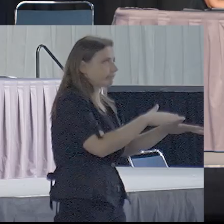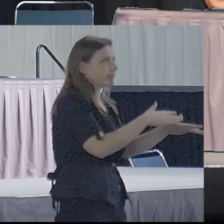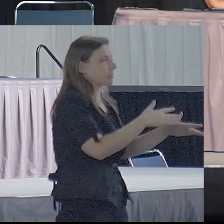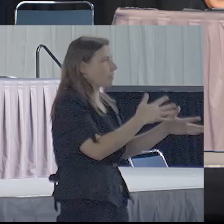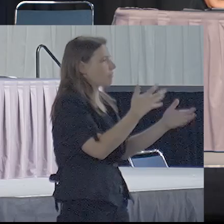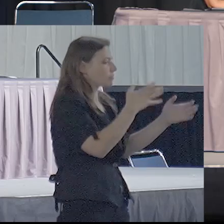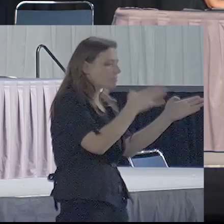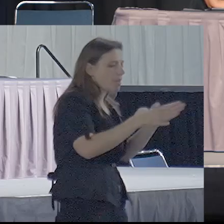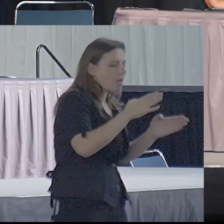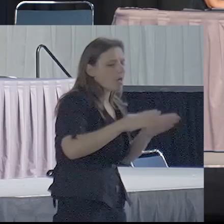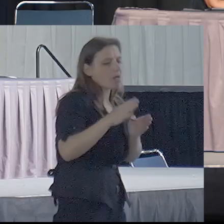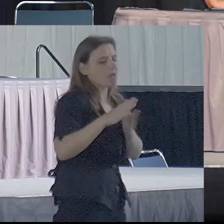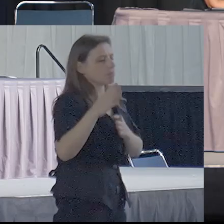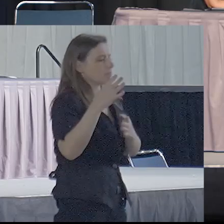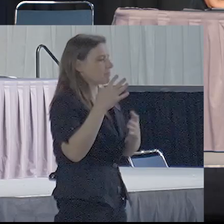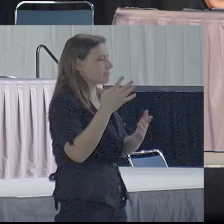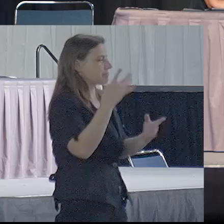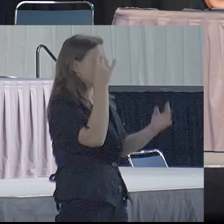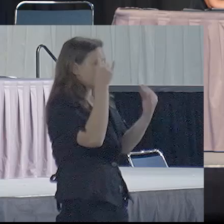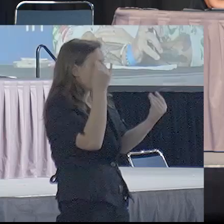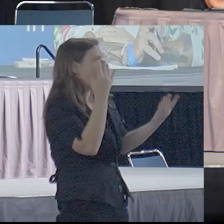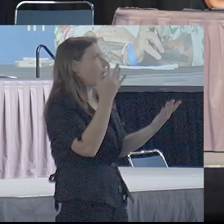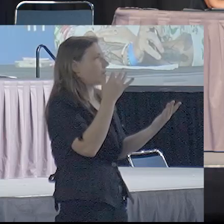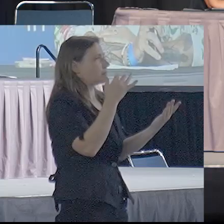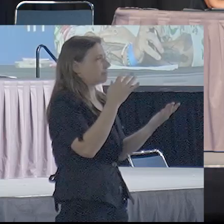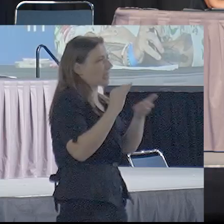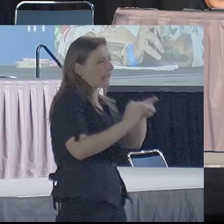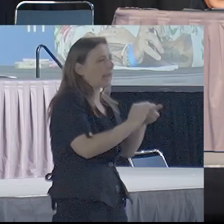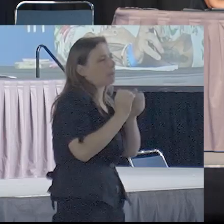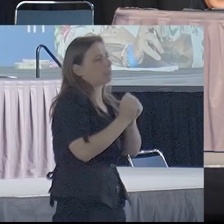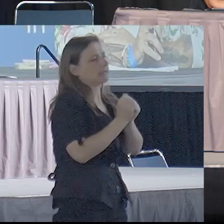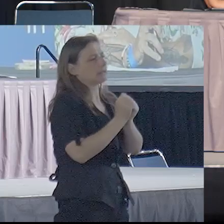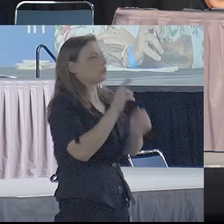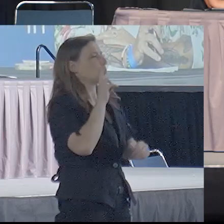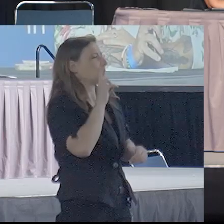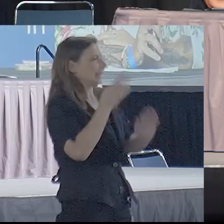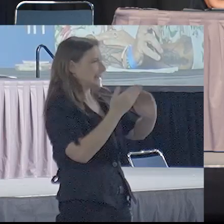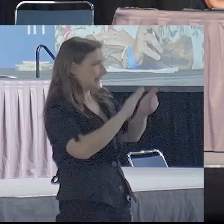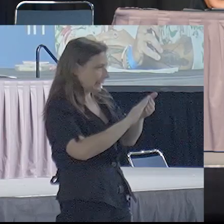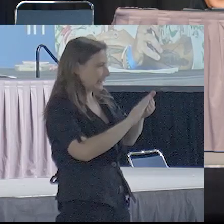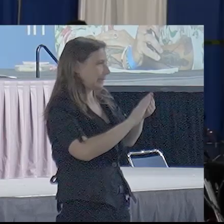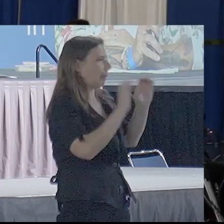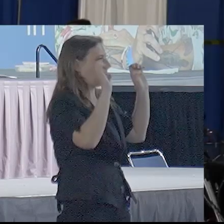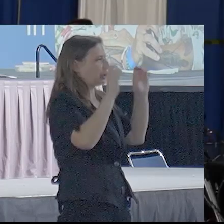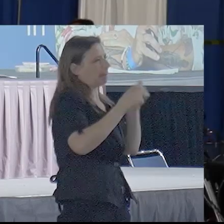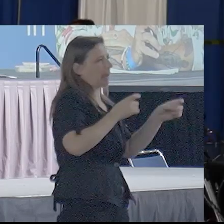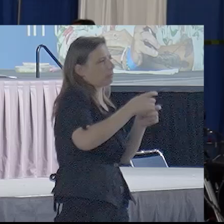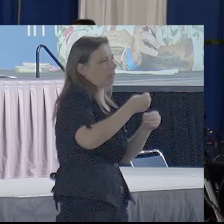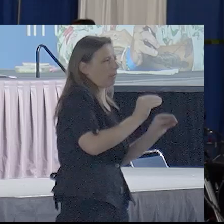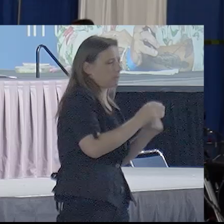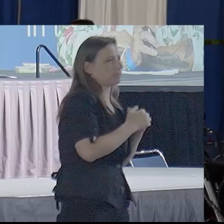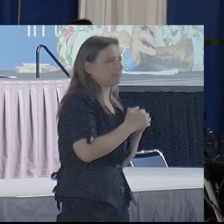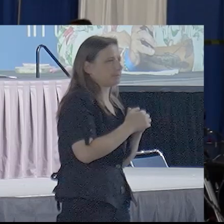when we're looking at those large national events, we collaborate with the City of Houston's Office of Emergency Management, because they're going to